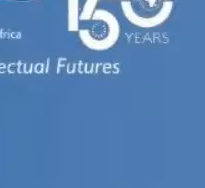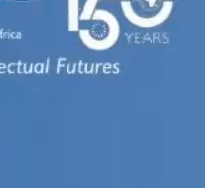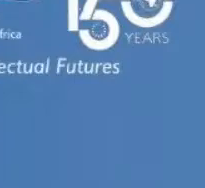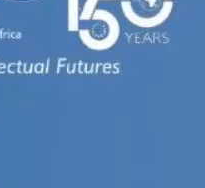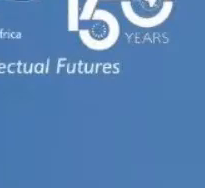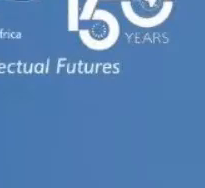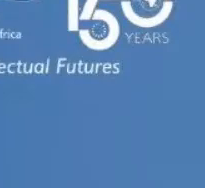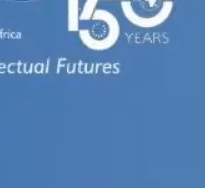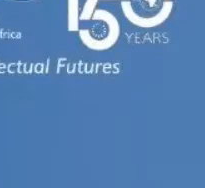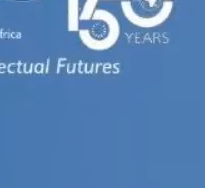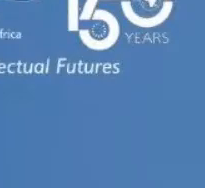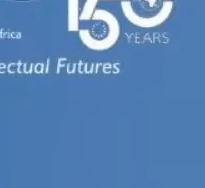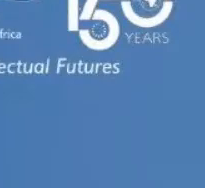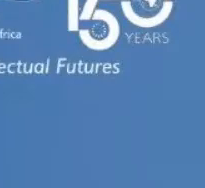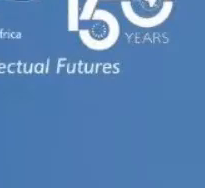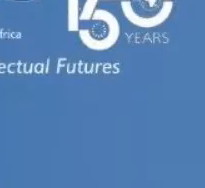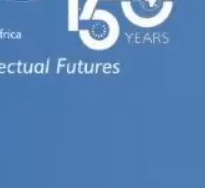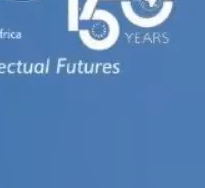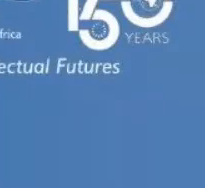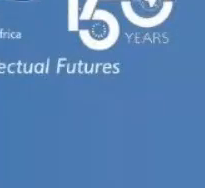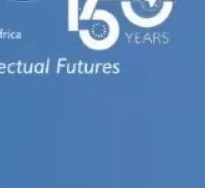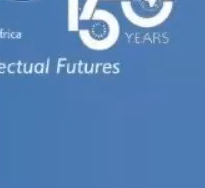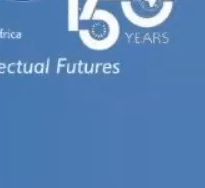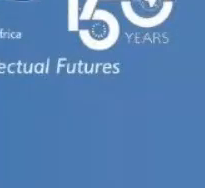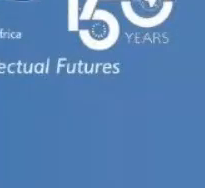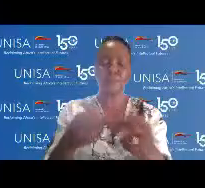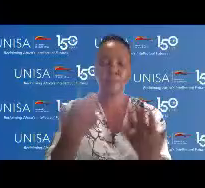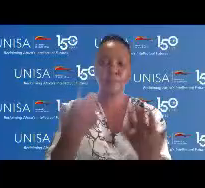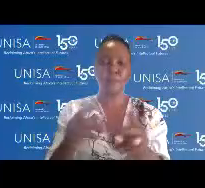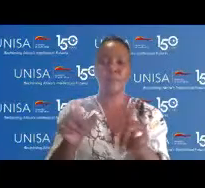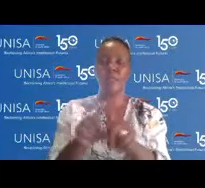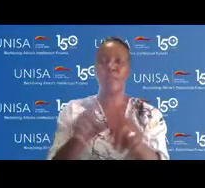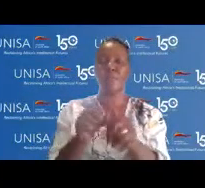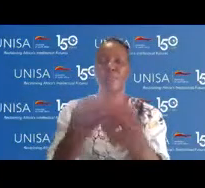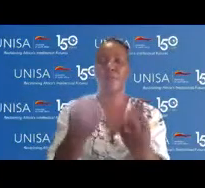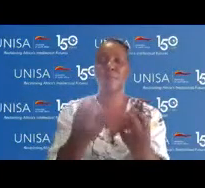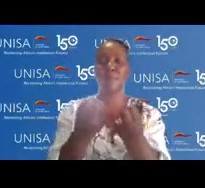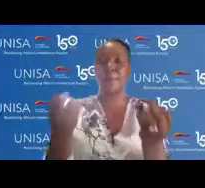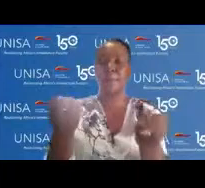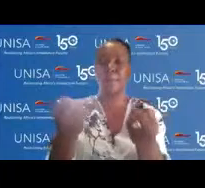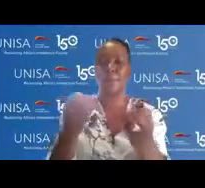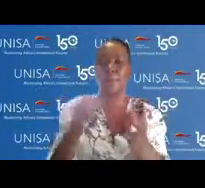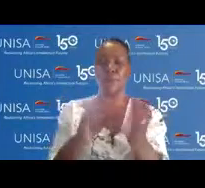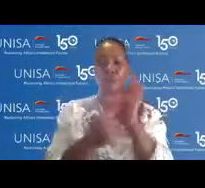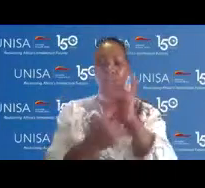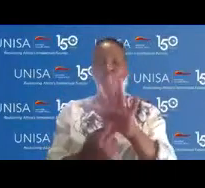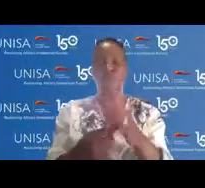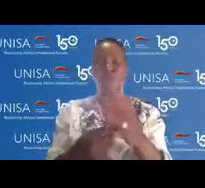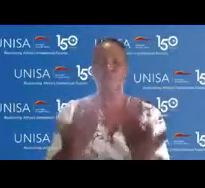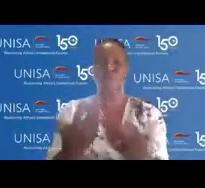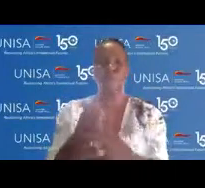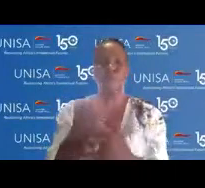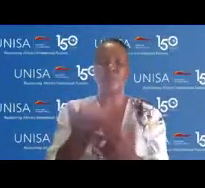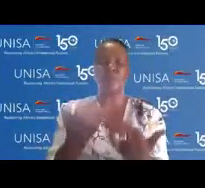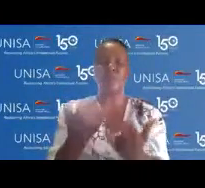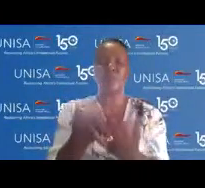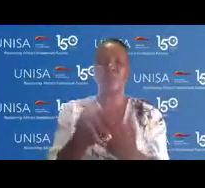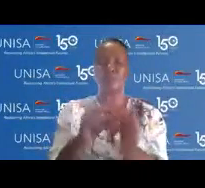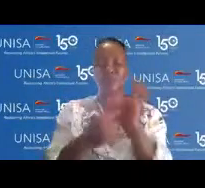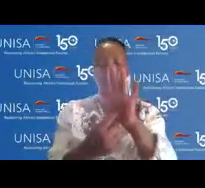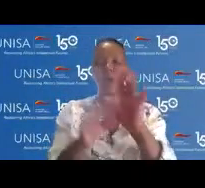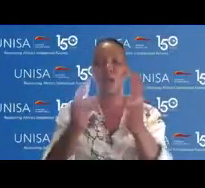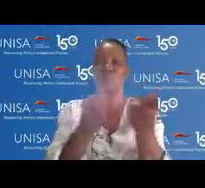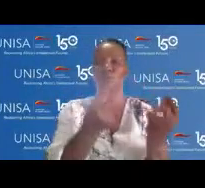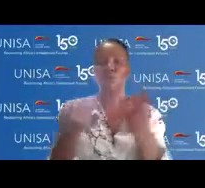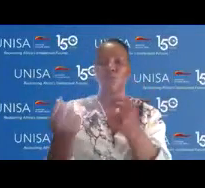let's continue, because as I said, we do have quite a lot that we're showing you. All right, so there we've showed you how to do a PDF, but again, tomorrow